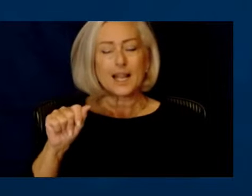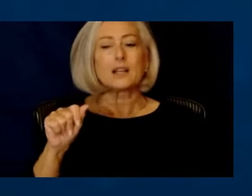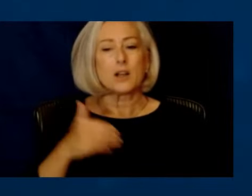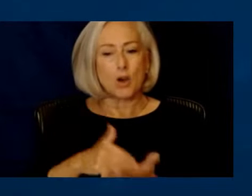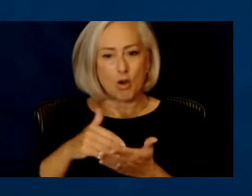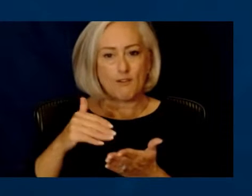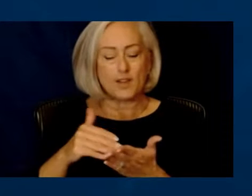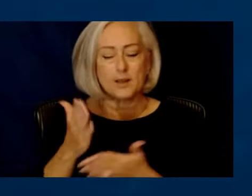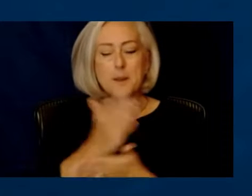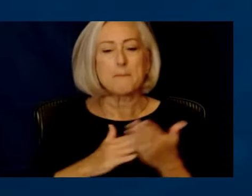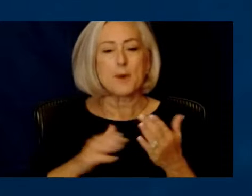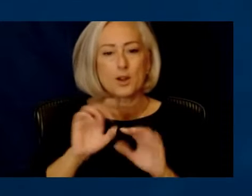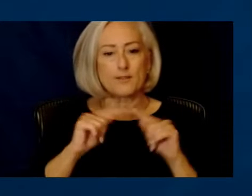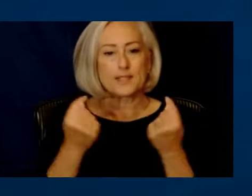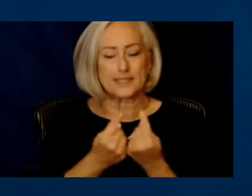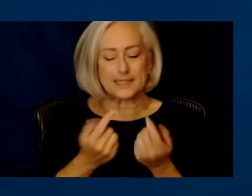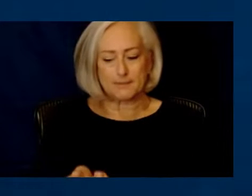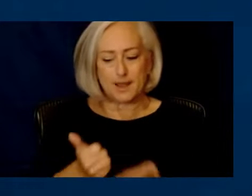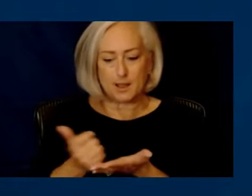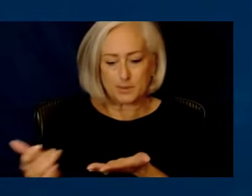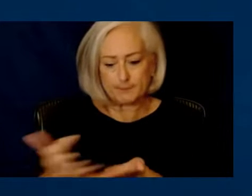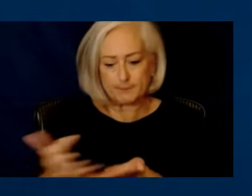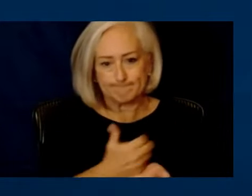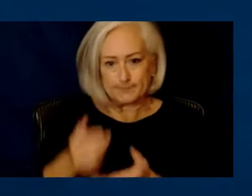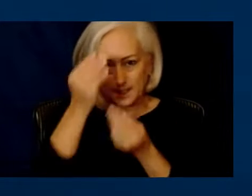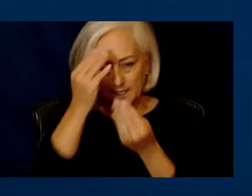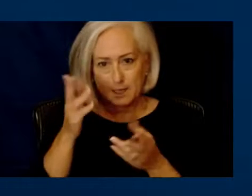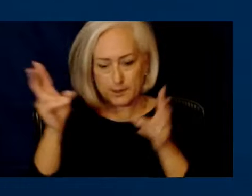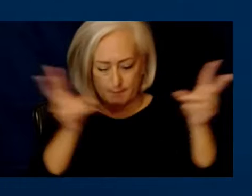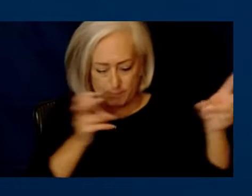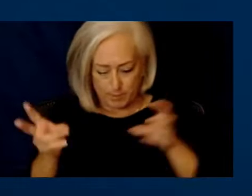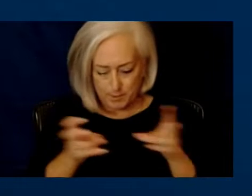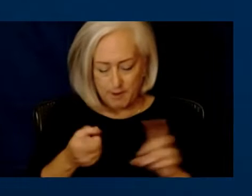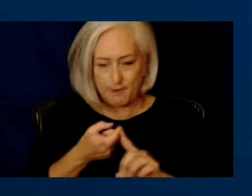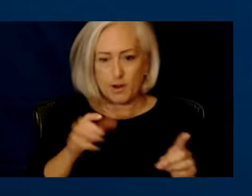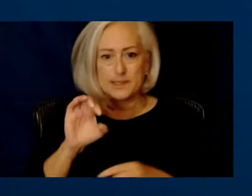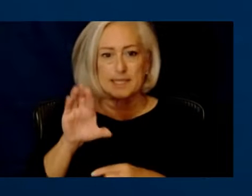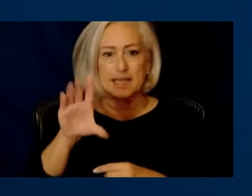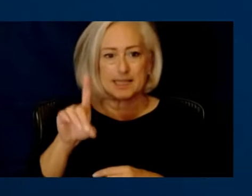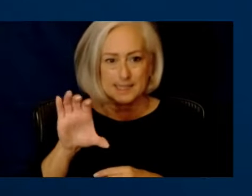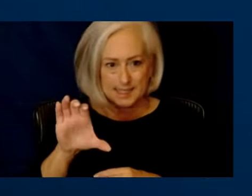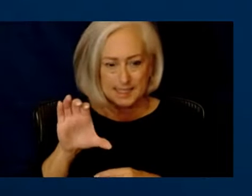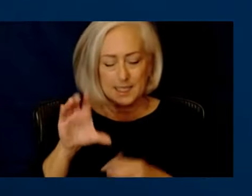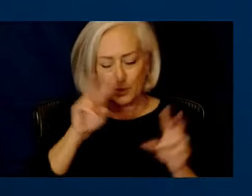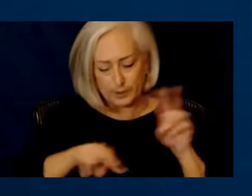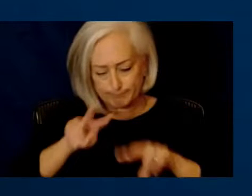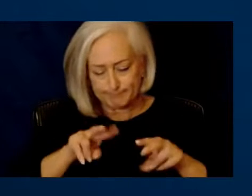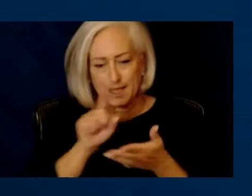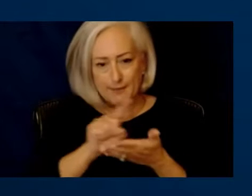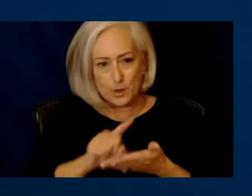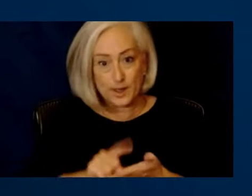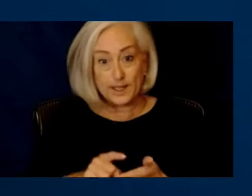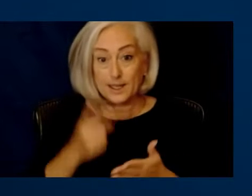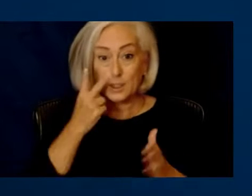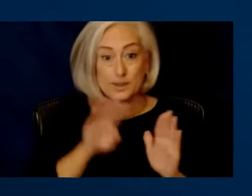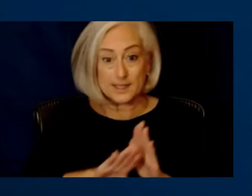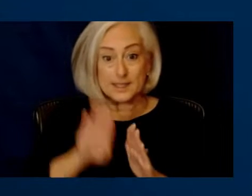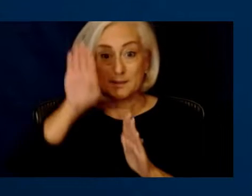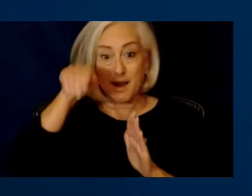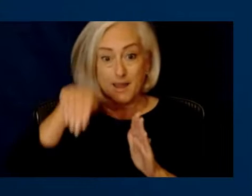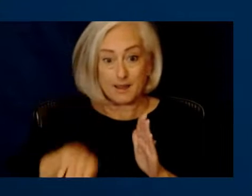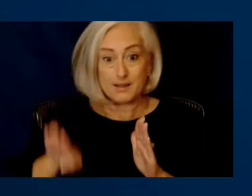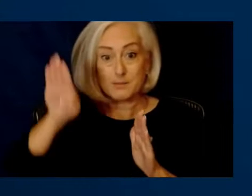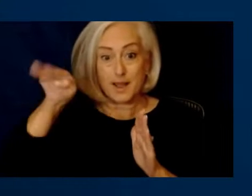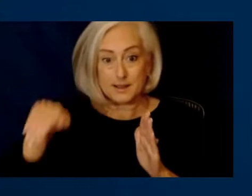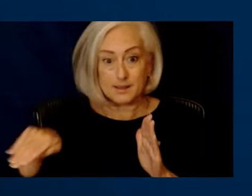us compile this and pull it out of the CDC websites, and we look at it on a weekly basis. So you can see all the spikes, right? There's a beginning. If you look to the left of the graph